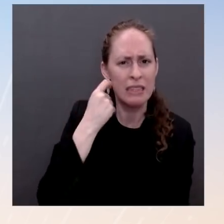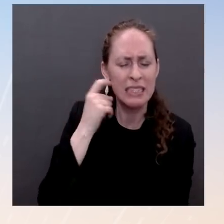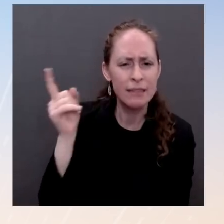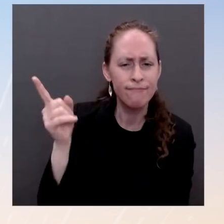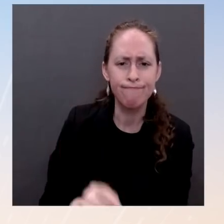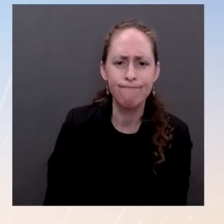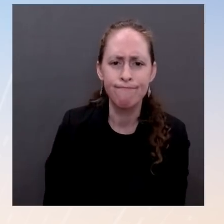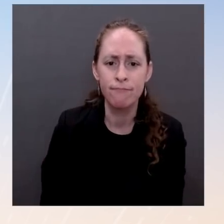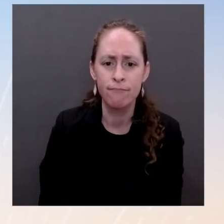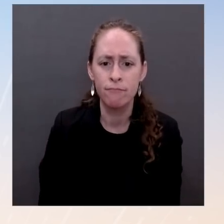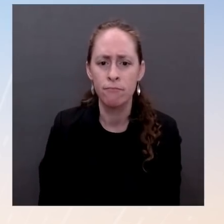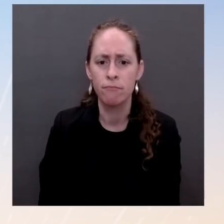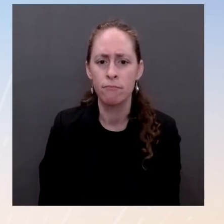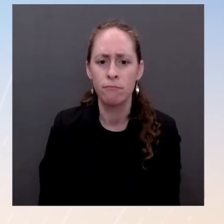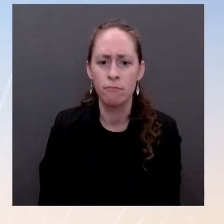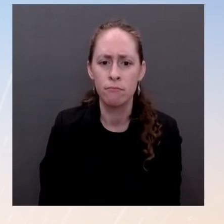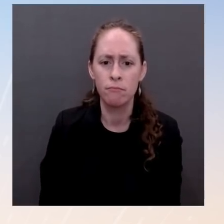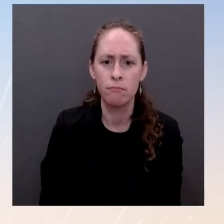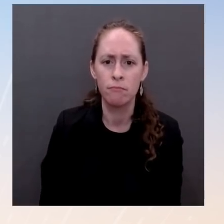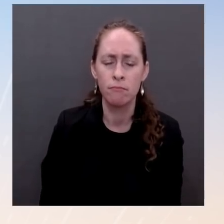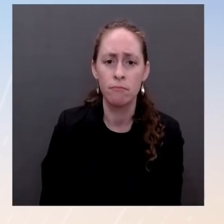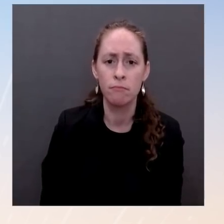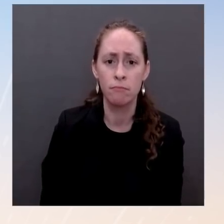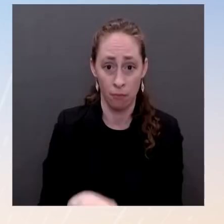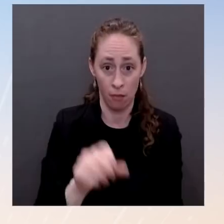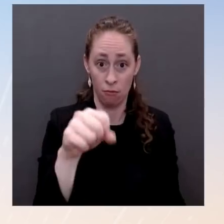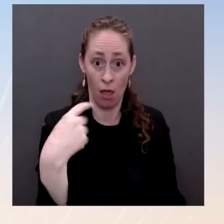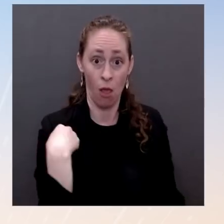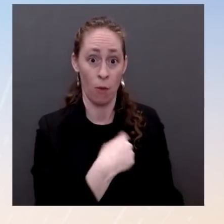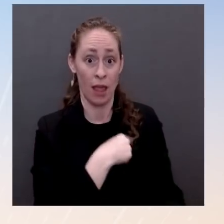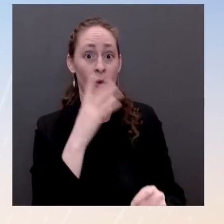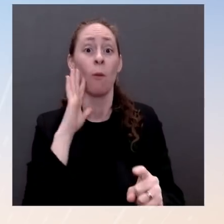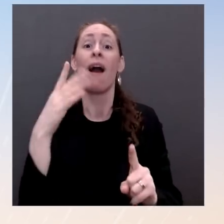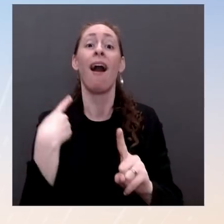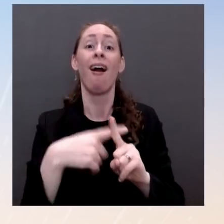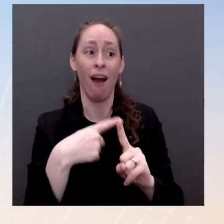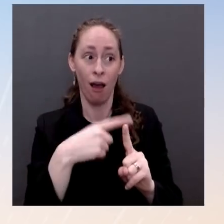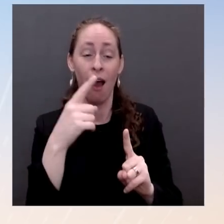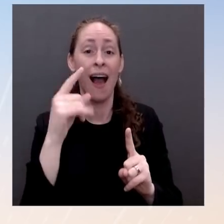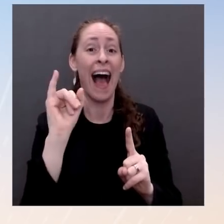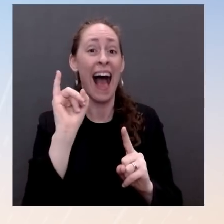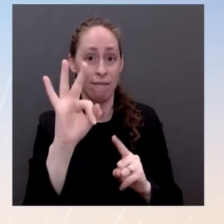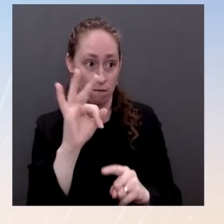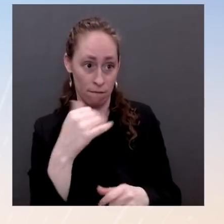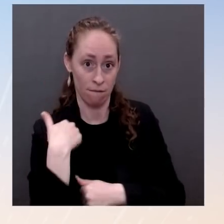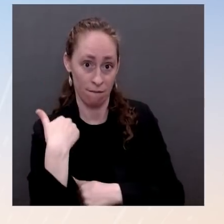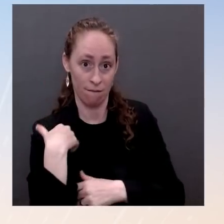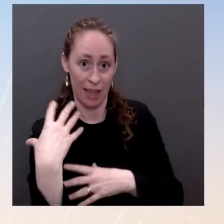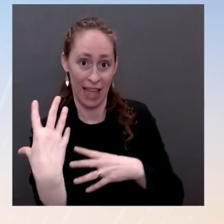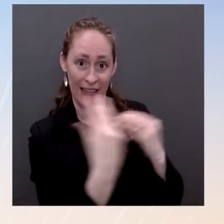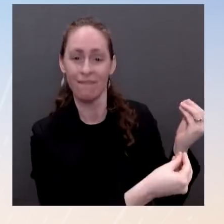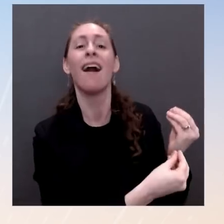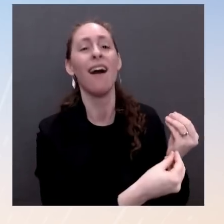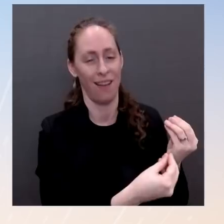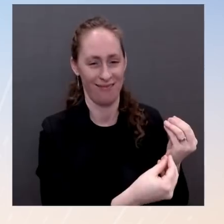openness to diplomacy is something that everybody should support, and I think our NATO allies would support as well. At the same